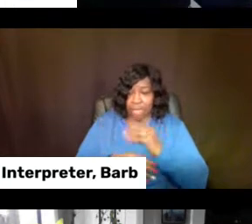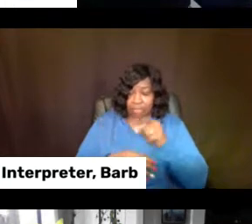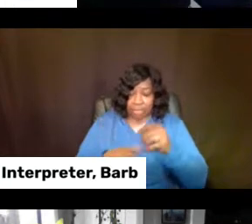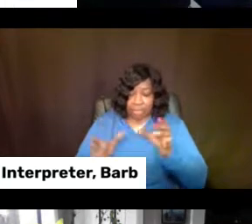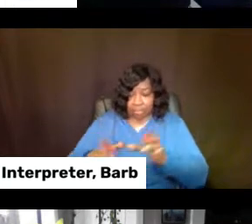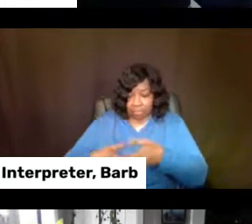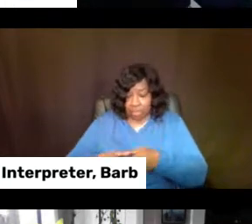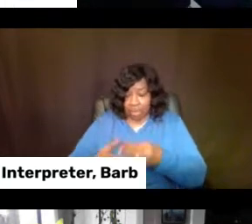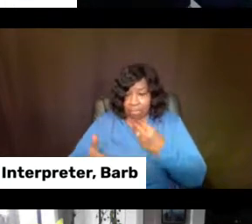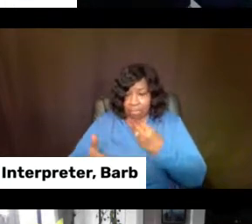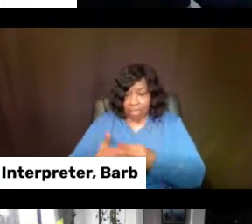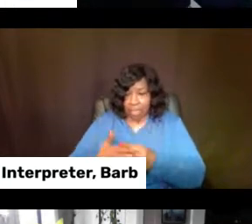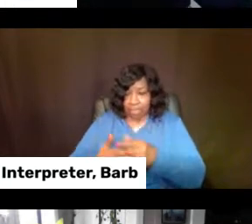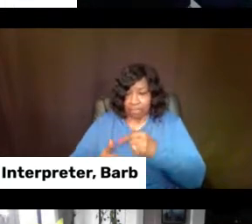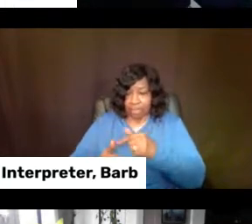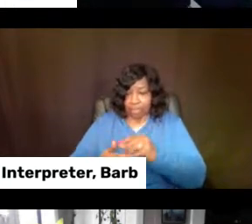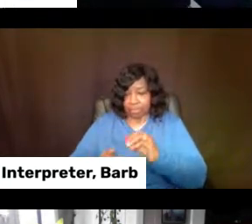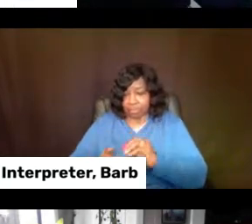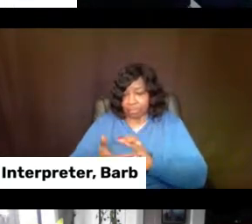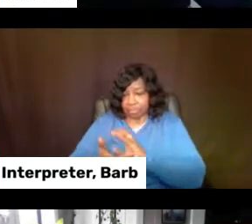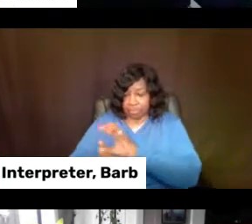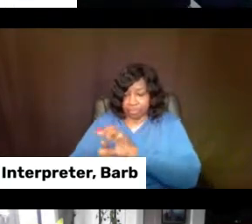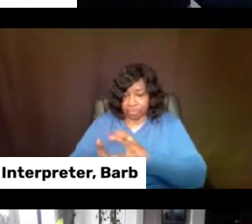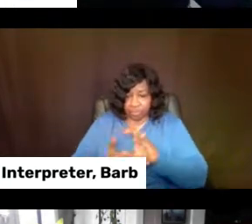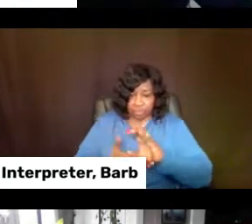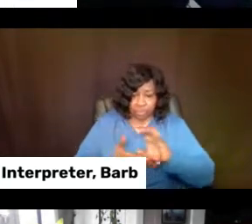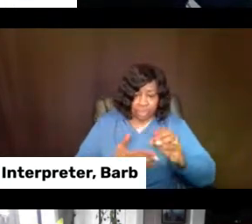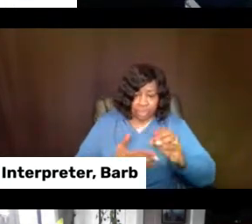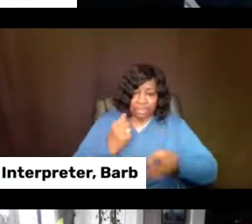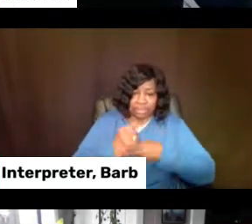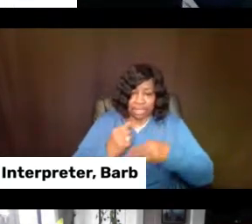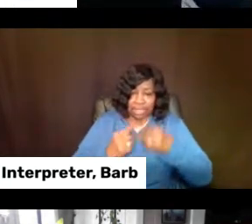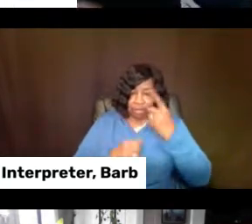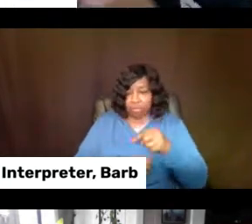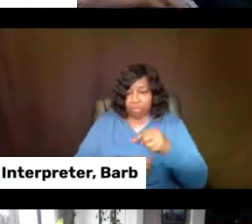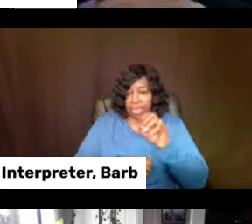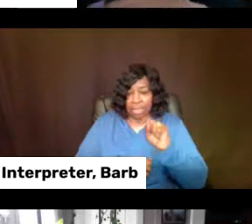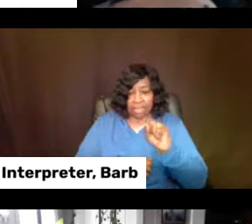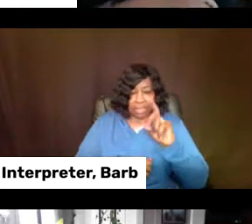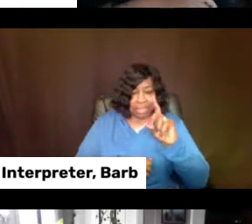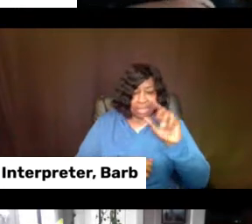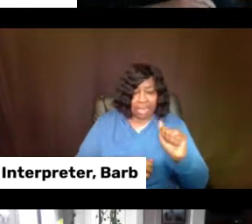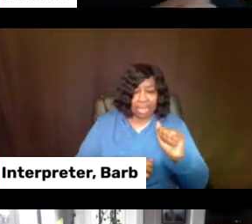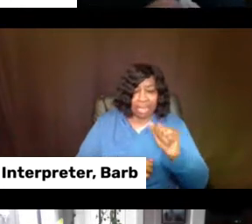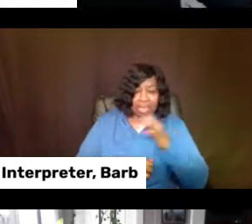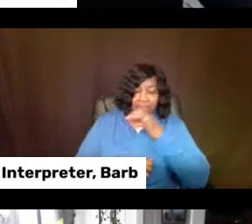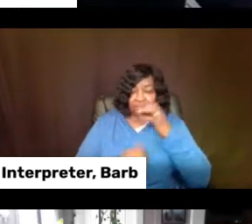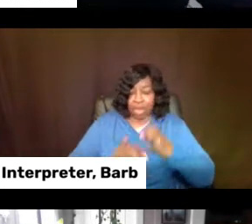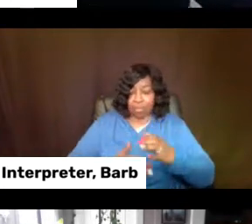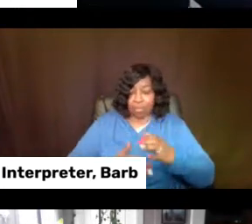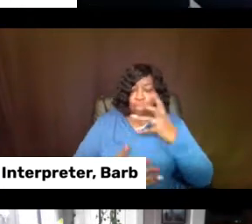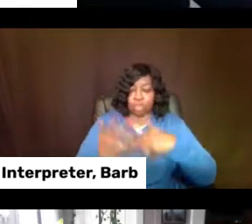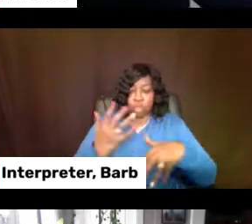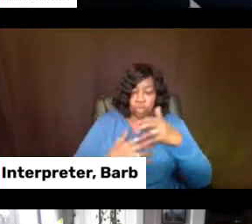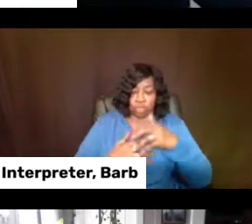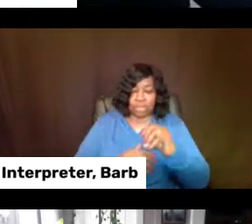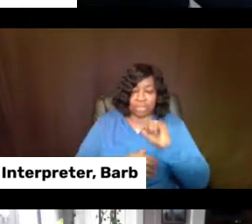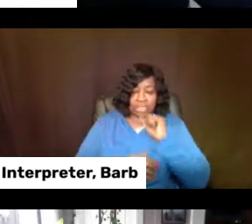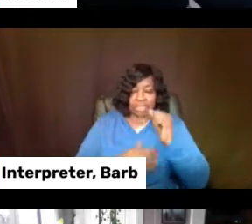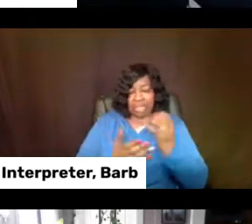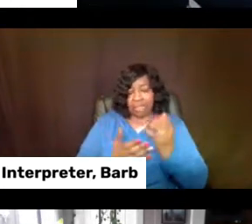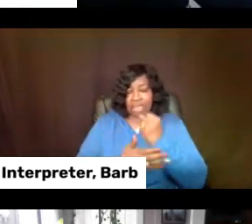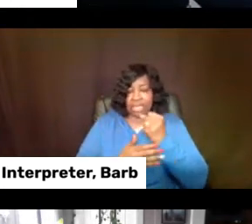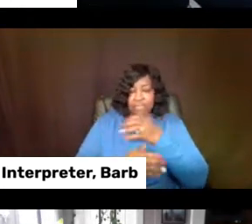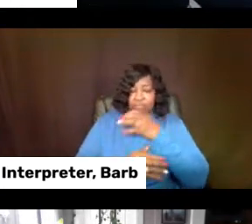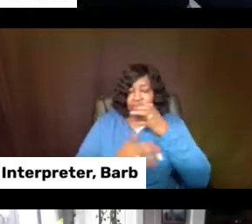or funds that are exclusively reserved for BIPOC or SDA farmers, socially disadvantaged farmers. We have